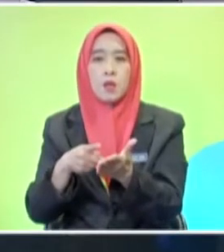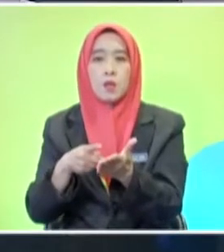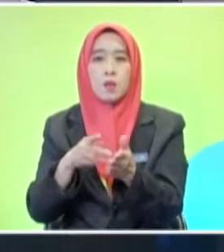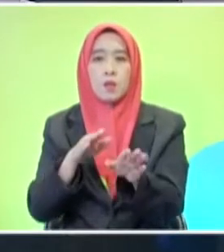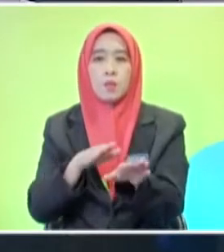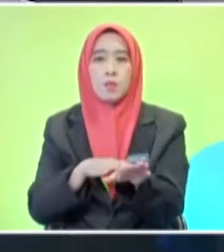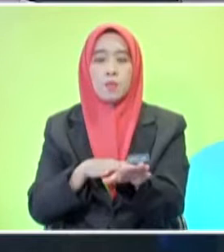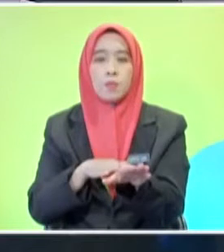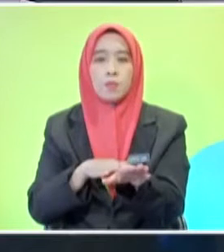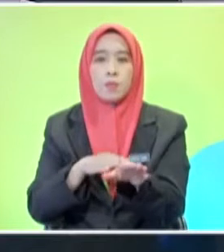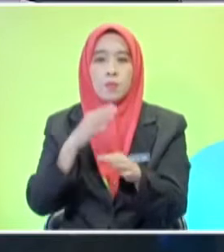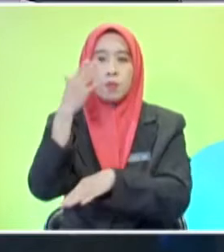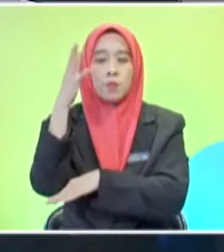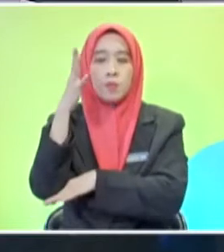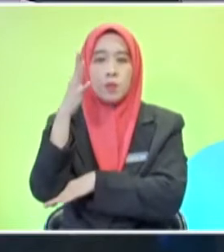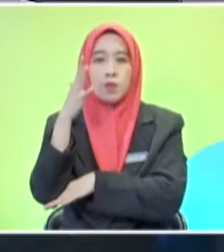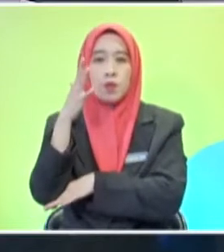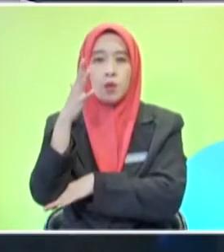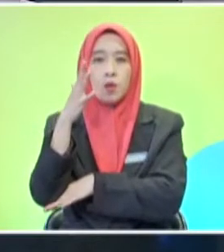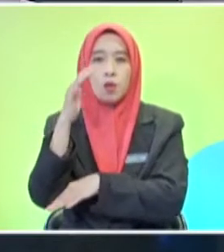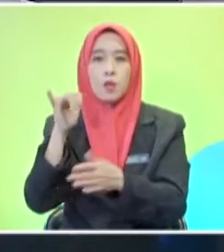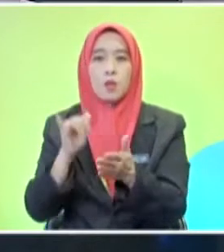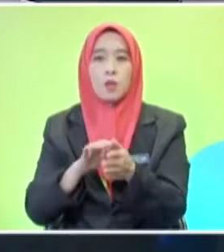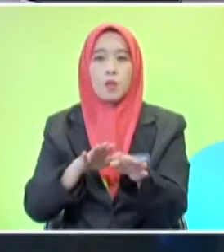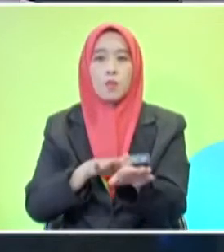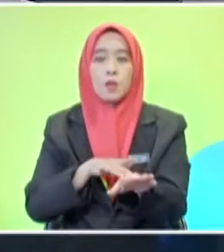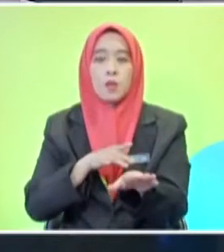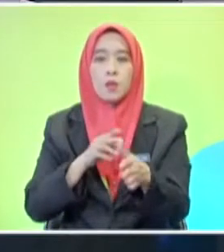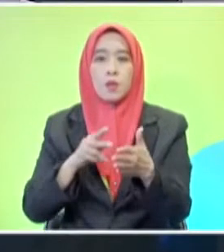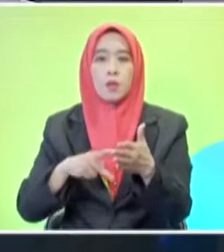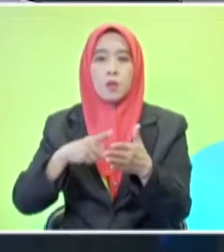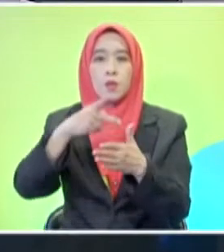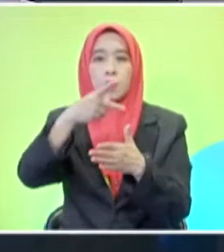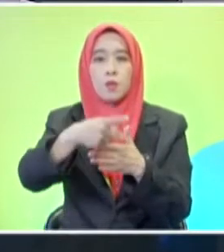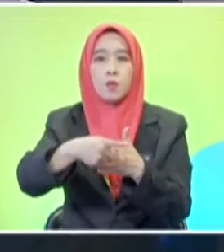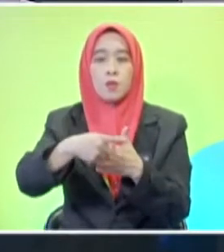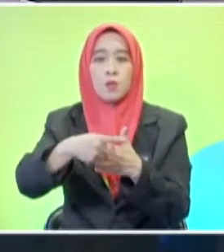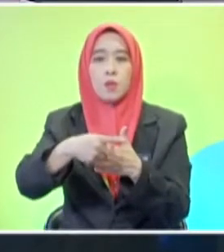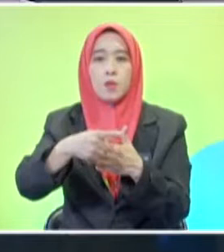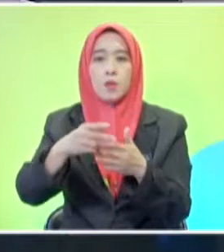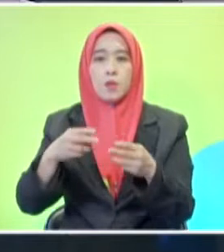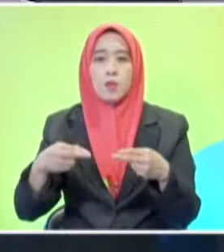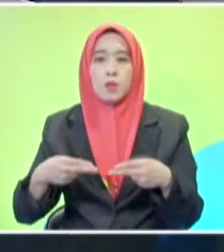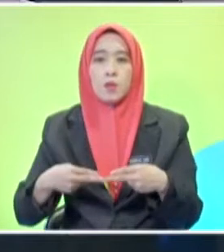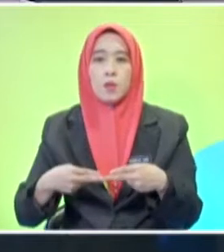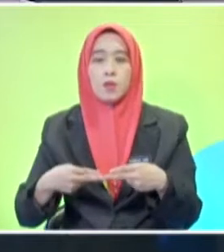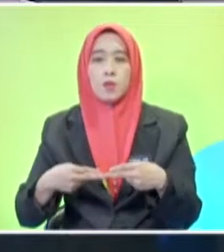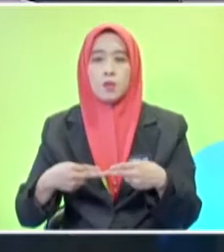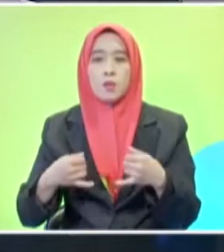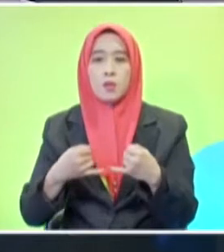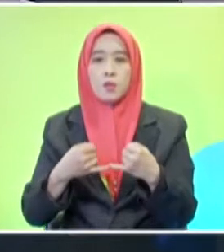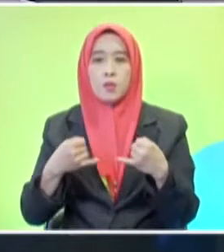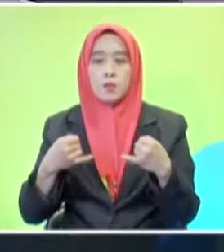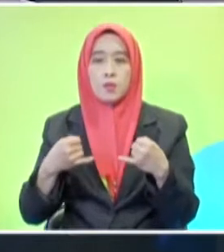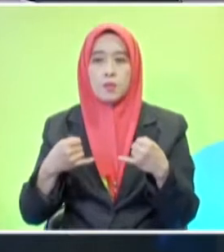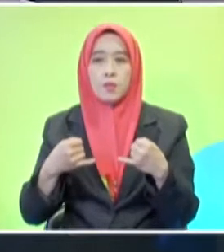plant. Okay. So this is called the commensalism relationship. All right, Mr. Q. Okay, then there is